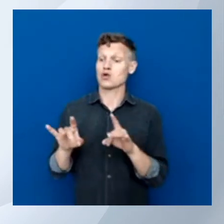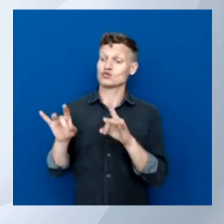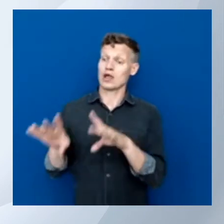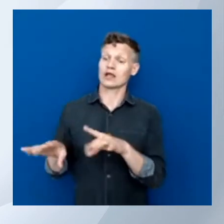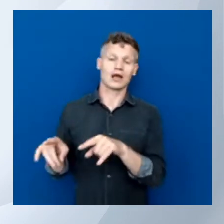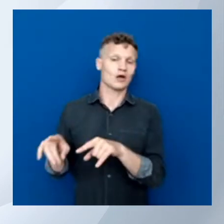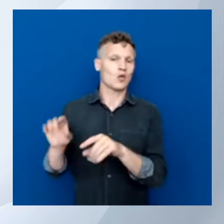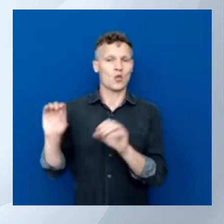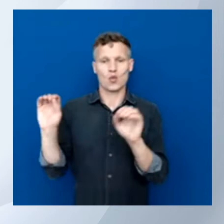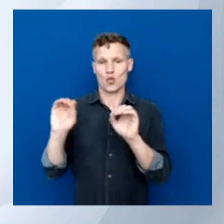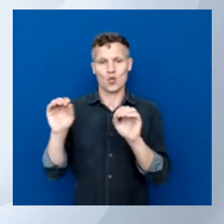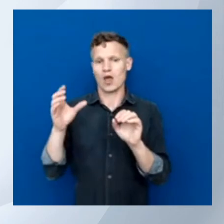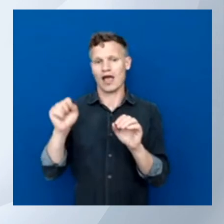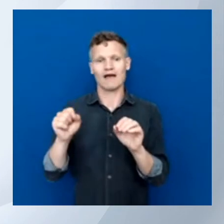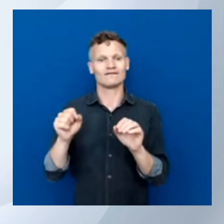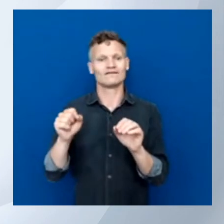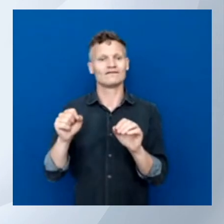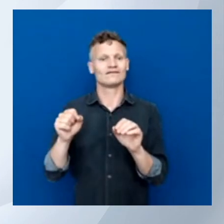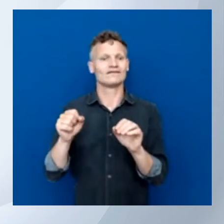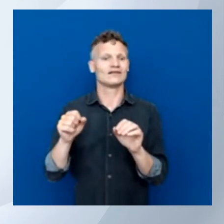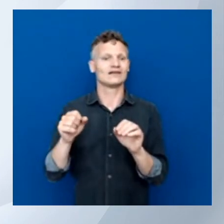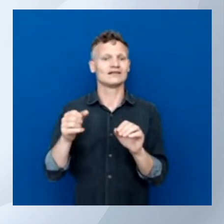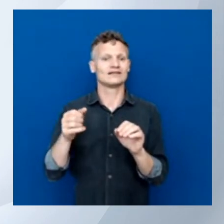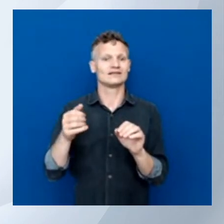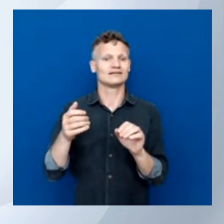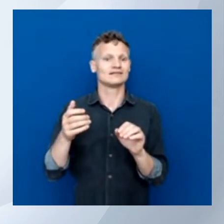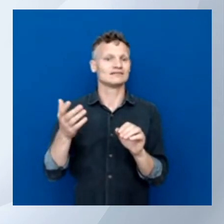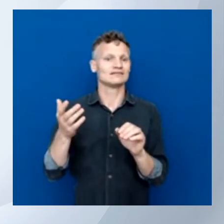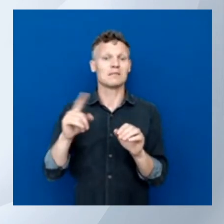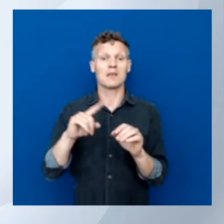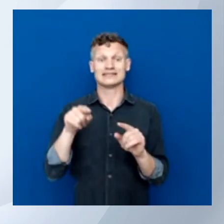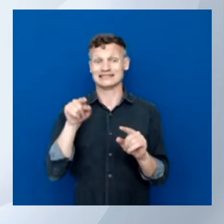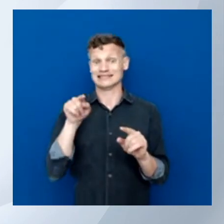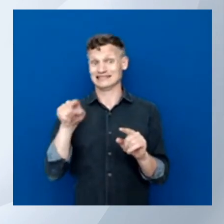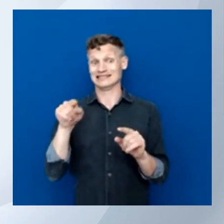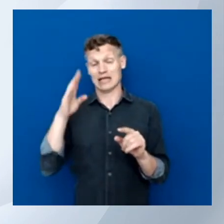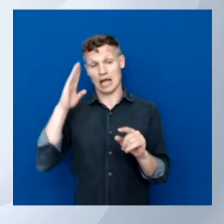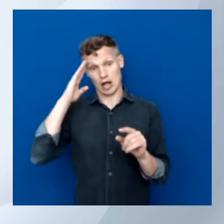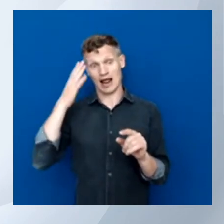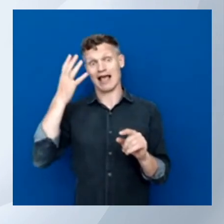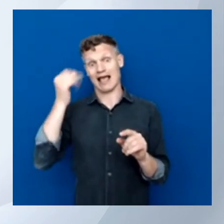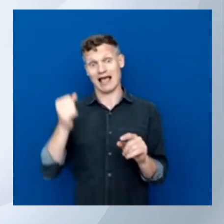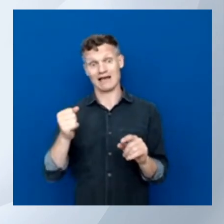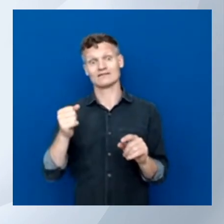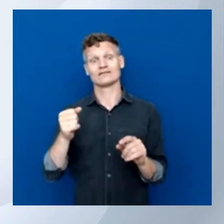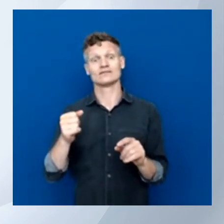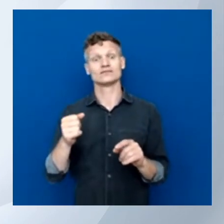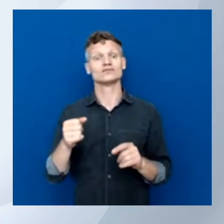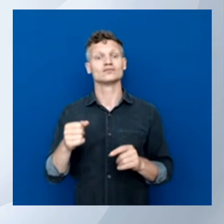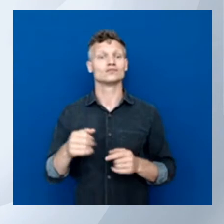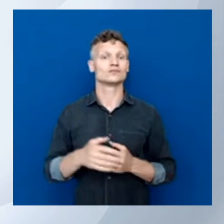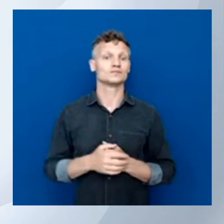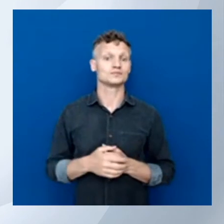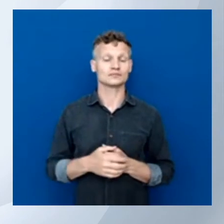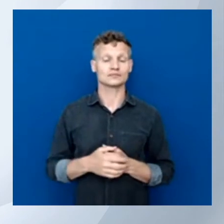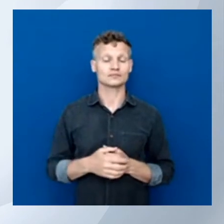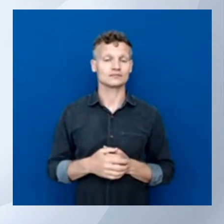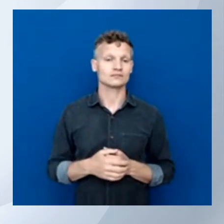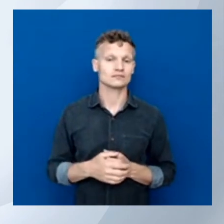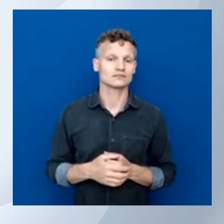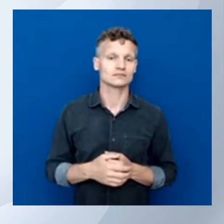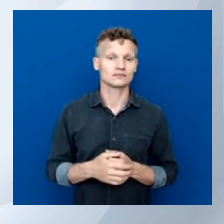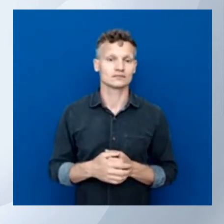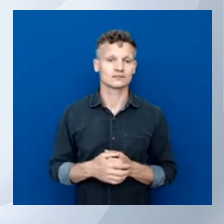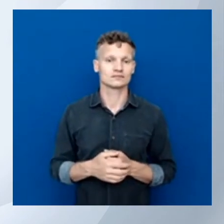/admin. However, this service does have /admin. So my backend pool would respond to /admin,